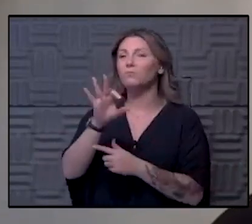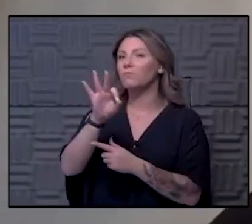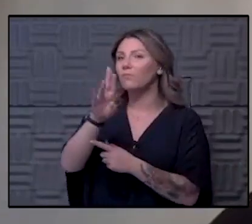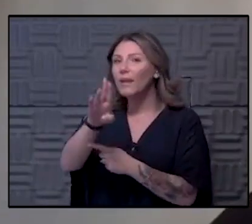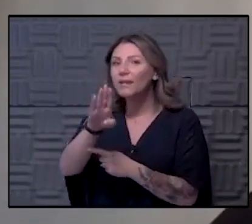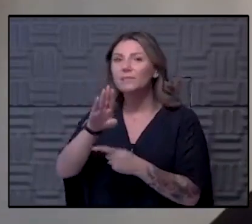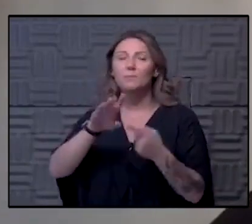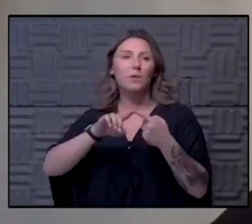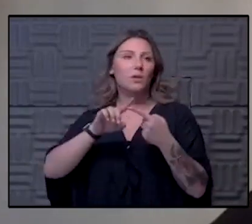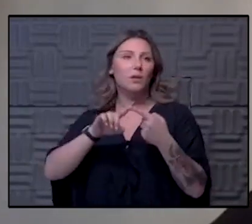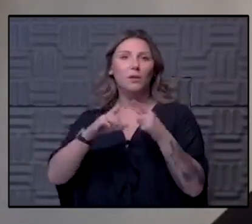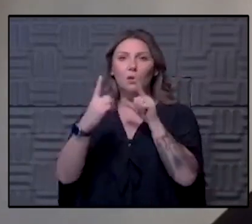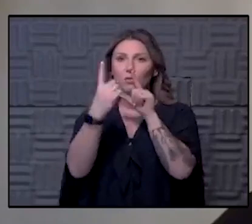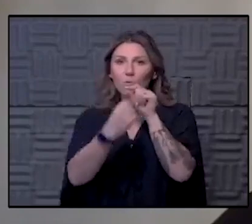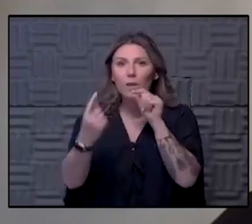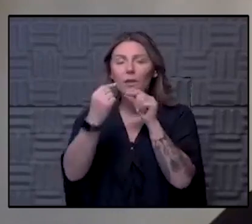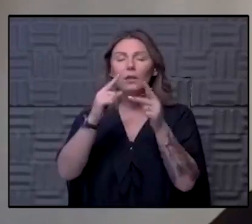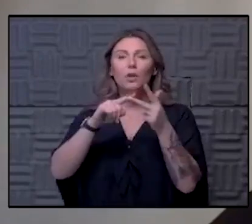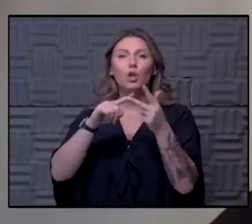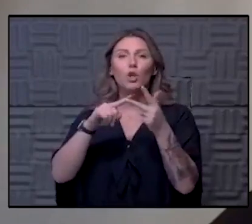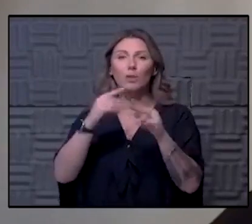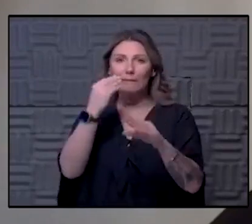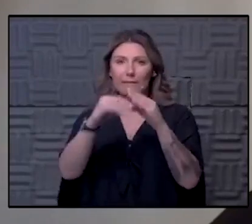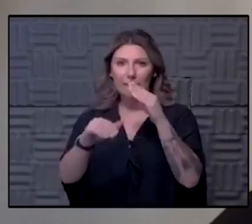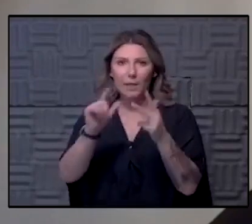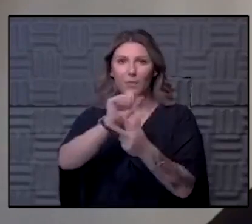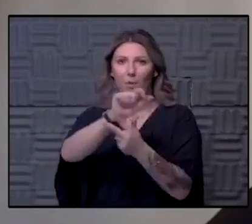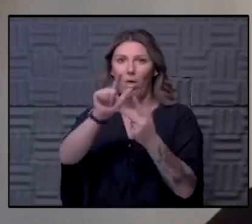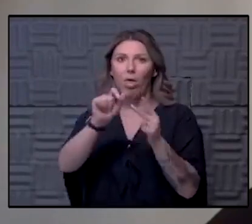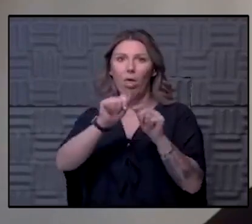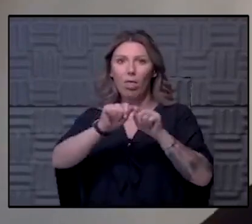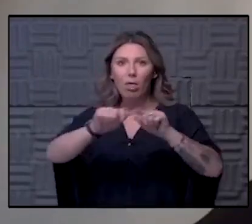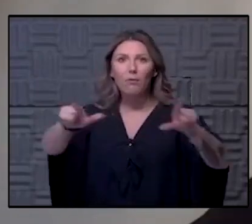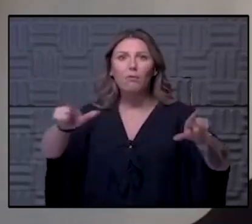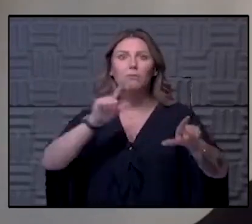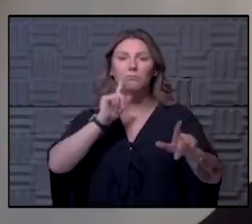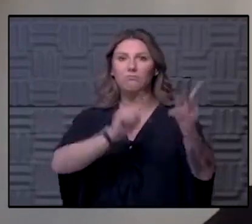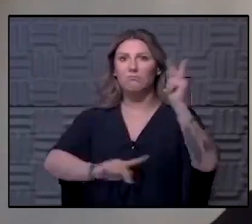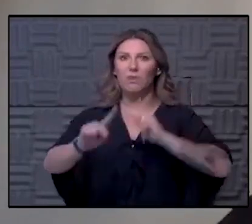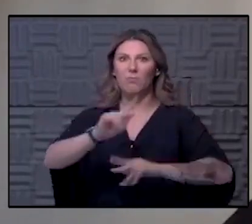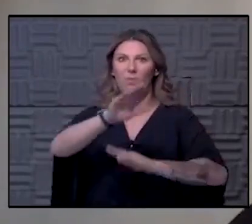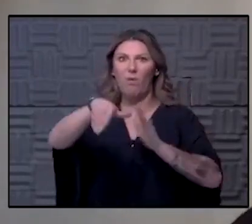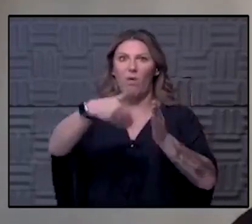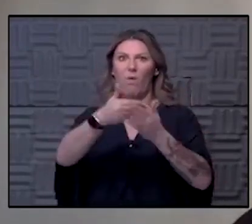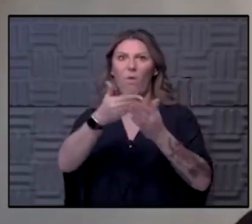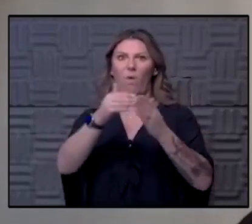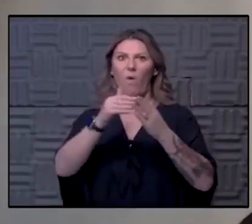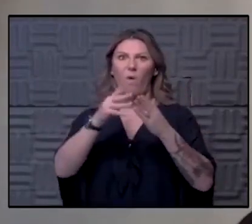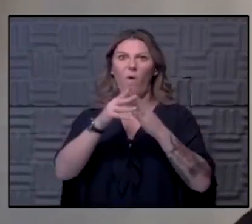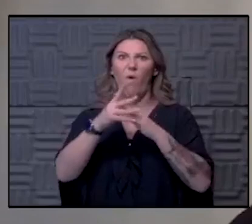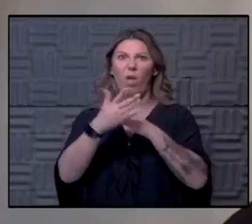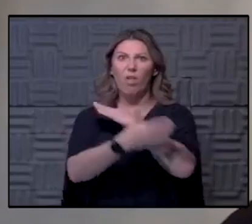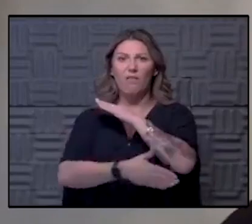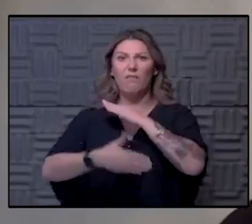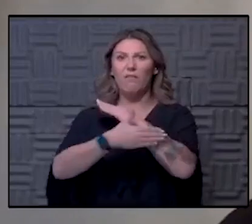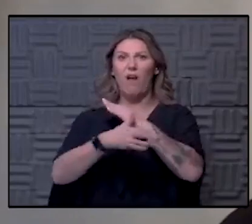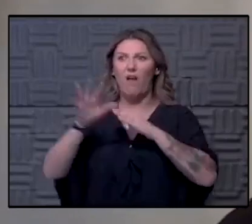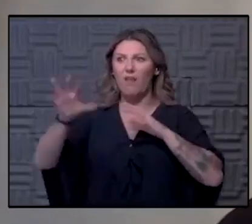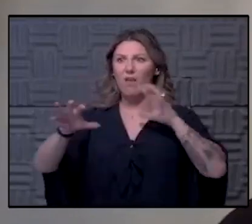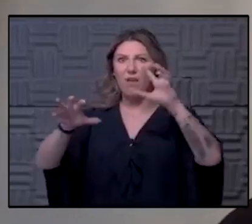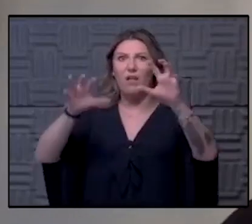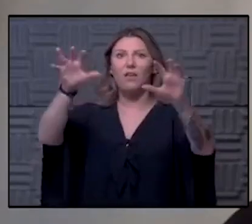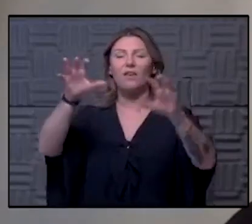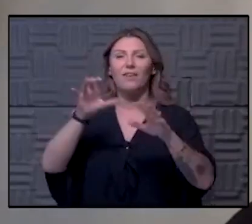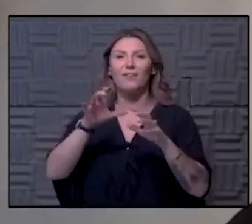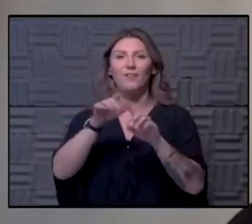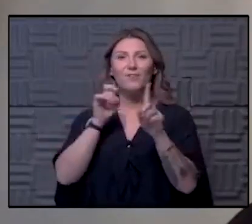Twitter, as well as via email. And we had folks from nearly every continent respond to our survey. And it